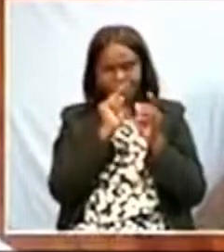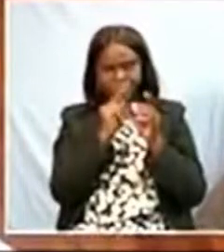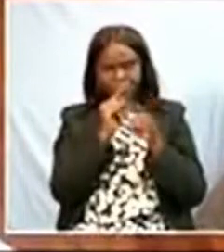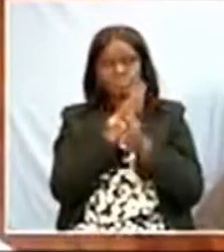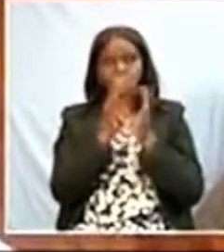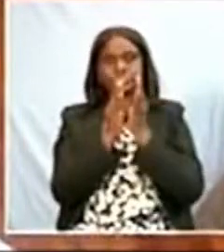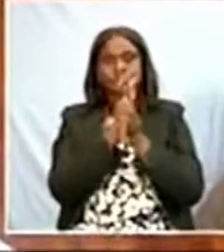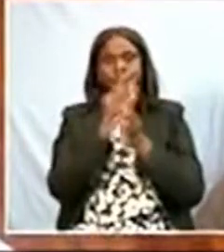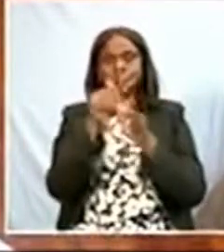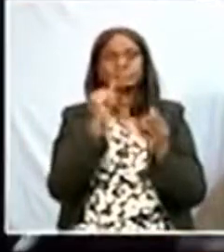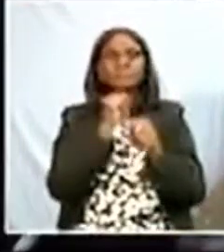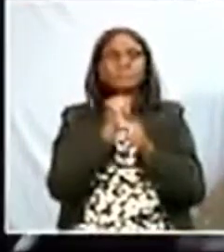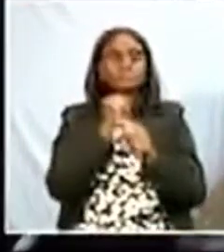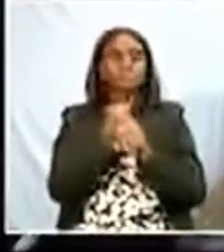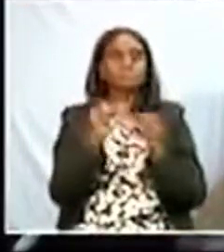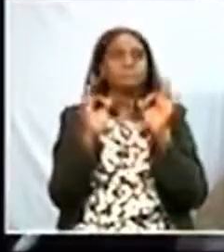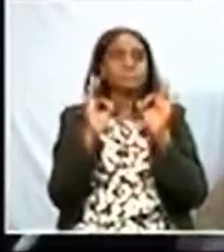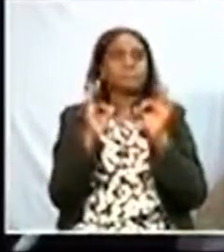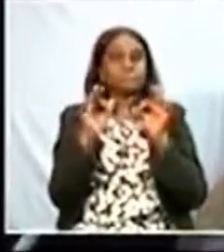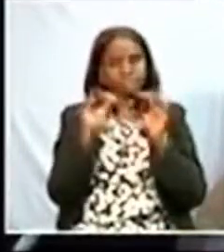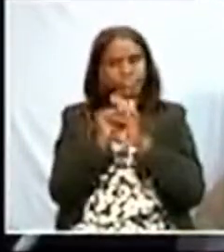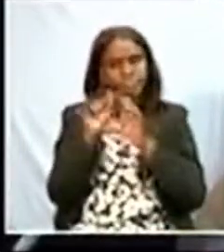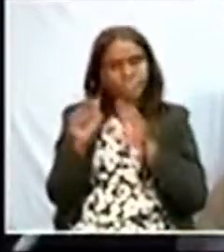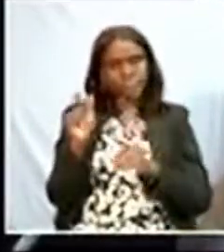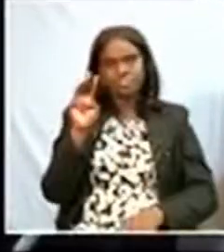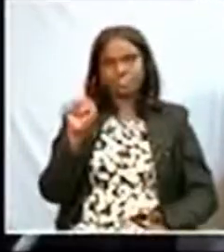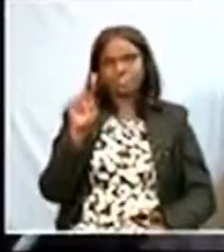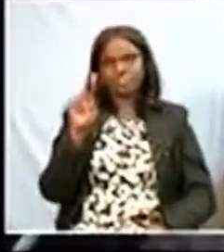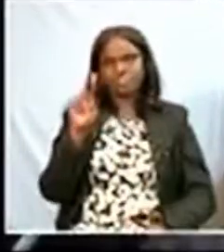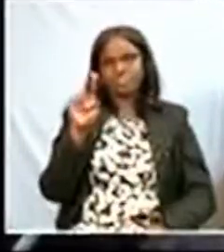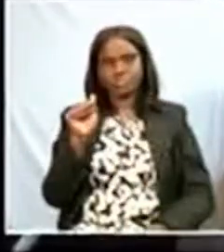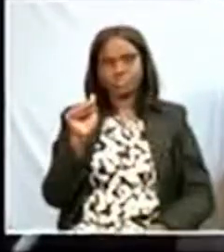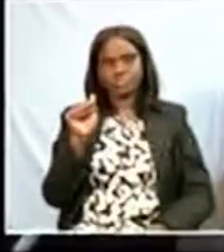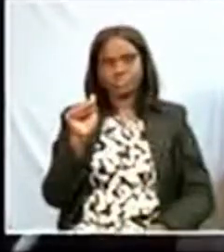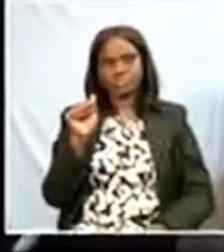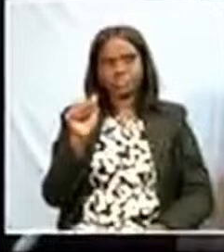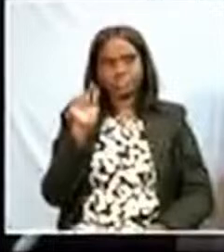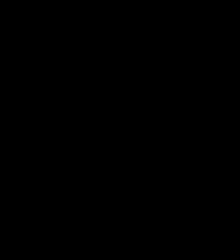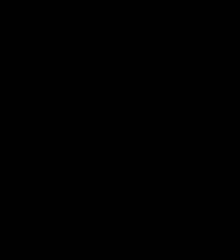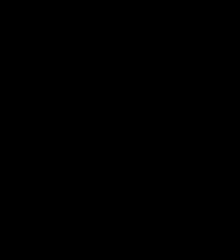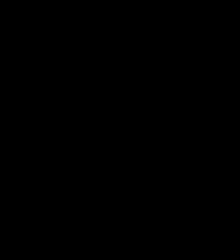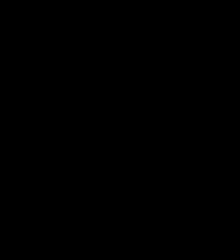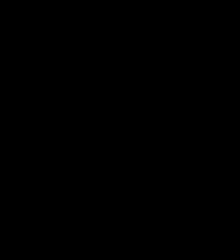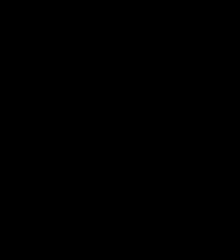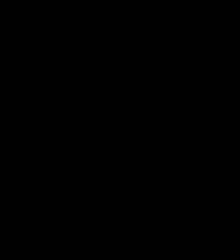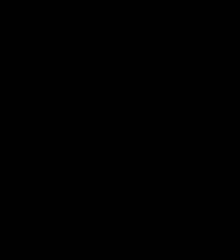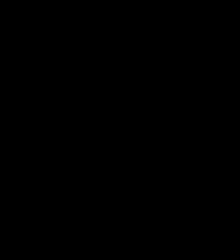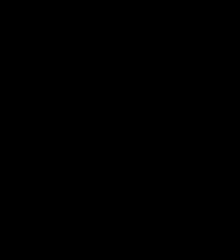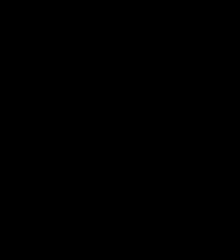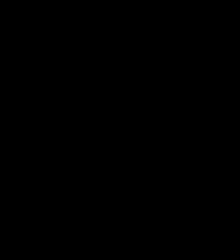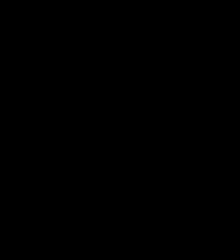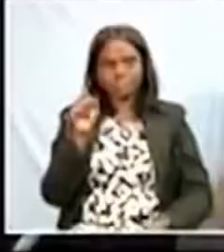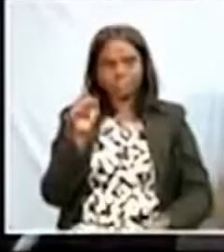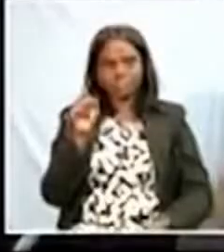contractor performed on Mulenga. The contractor performed.